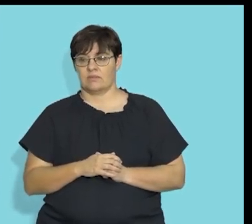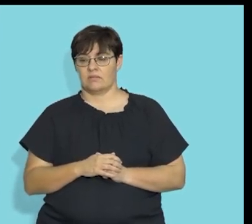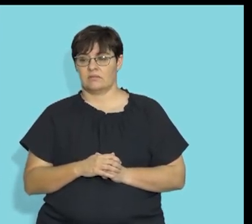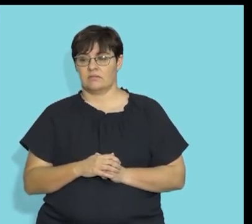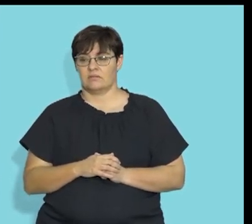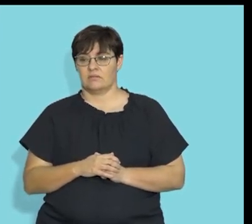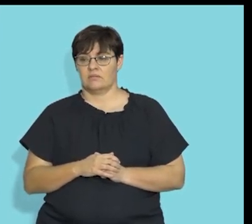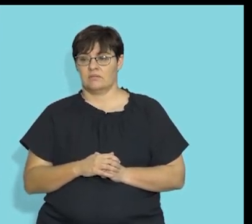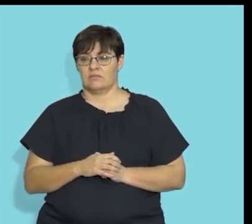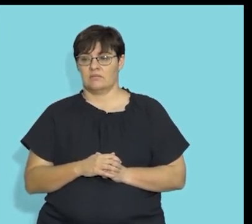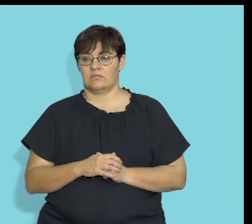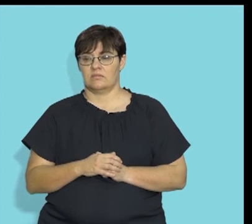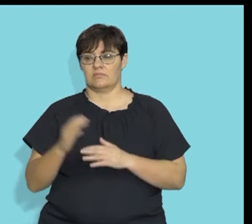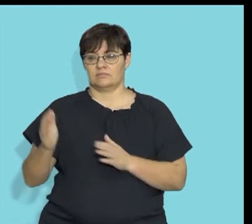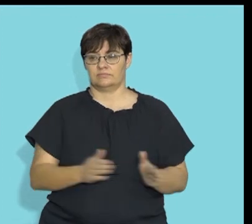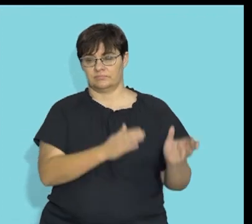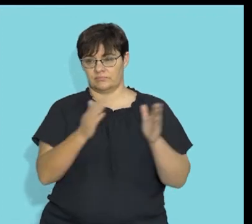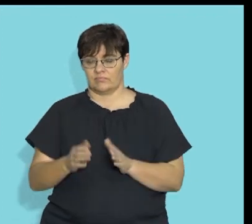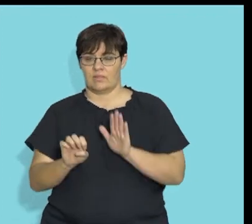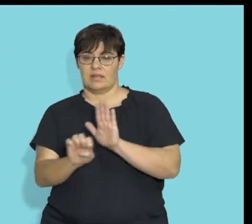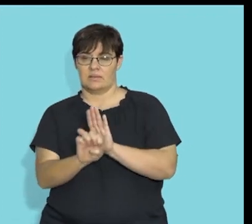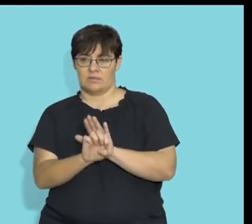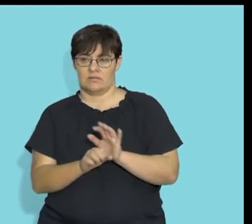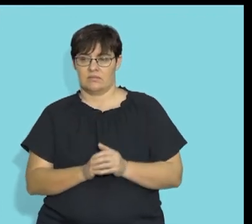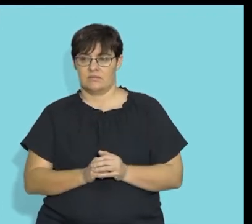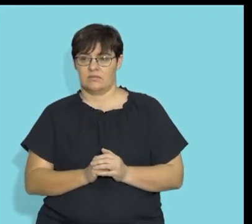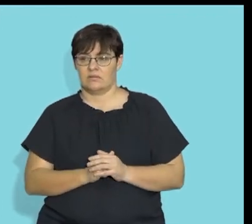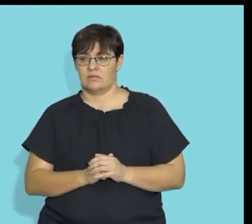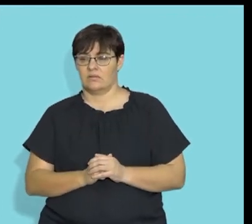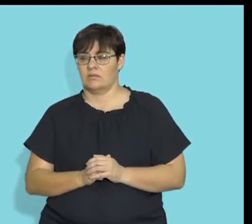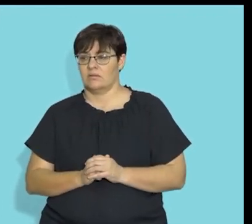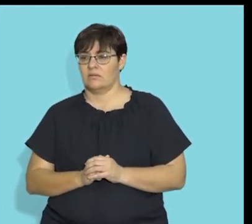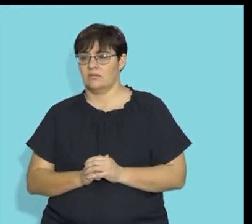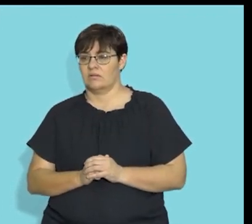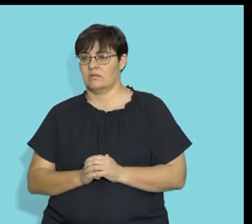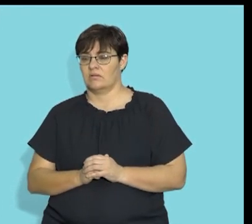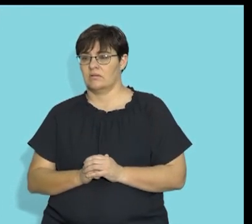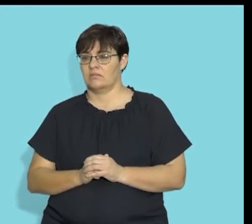Great, everybody. Let's move on to the next example.